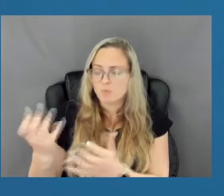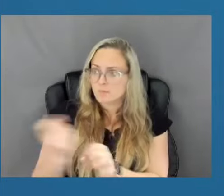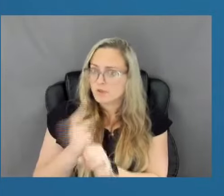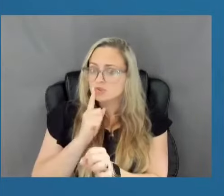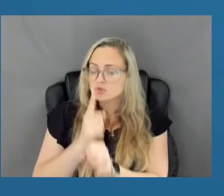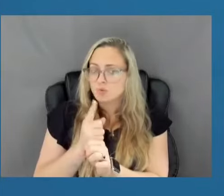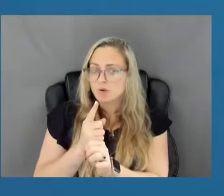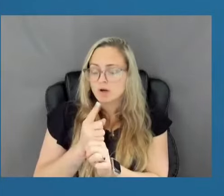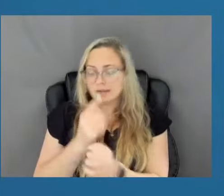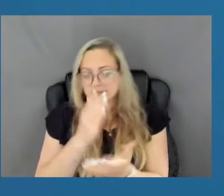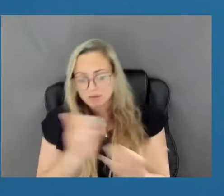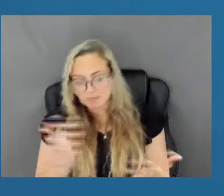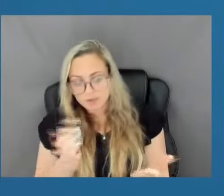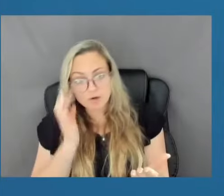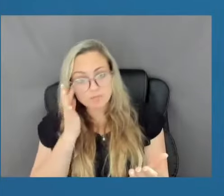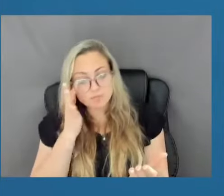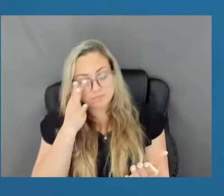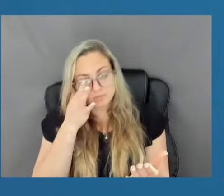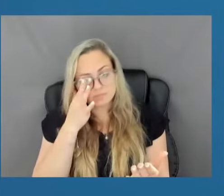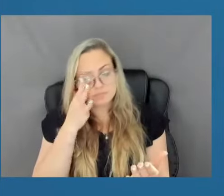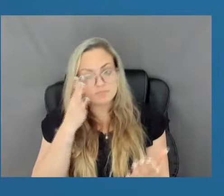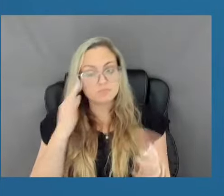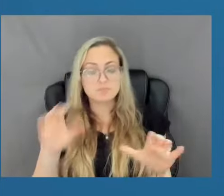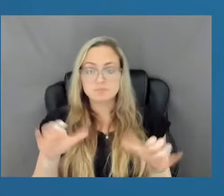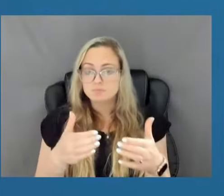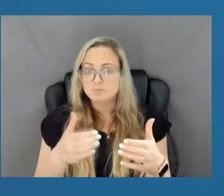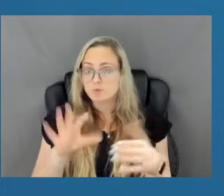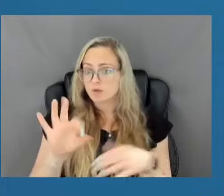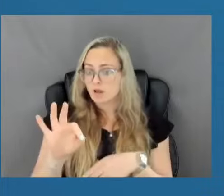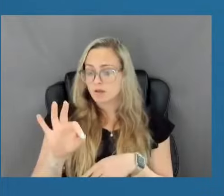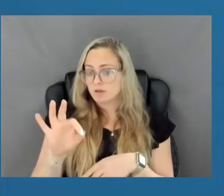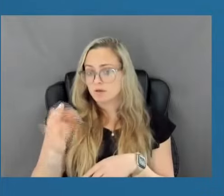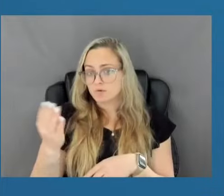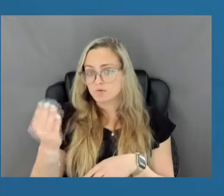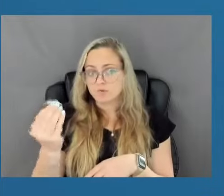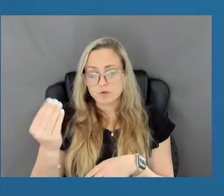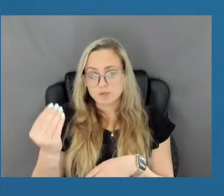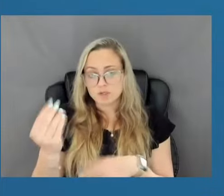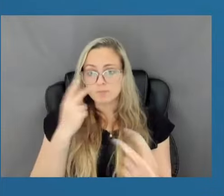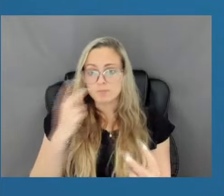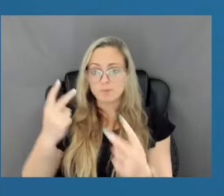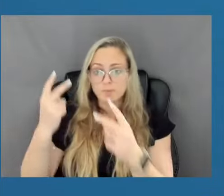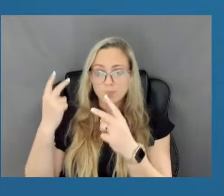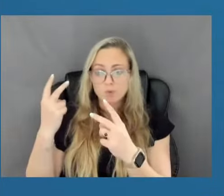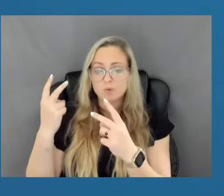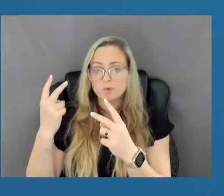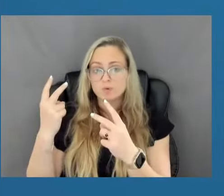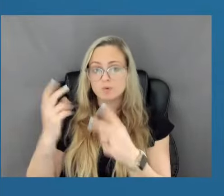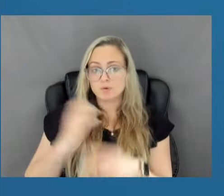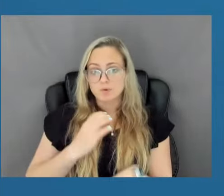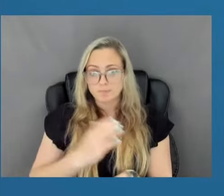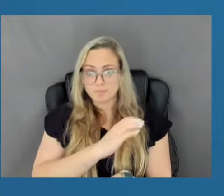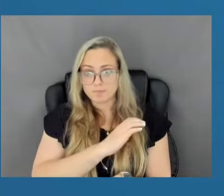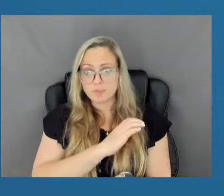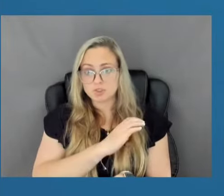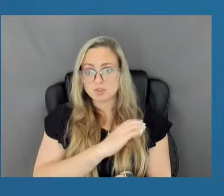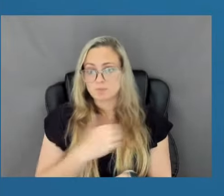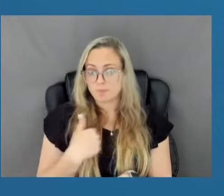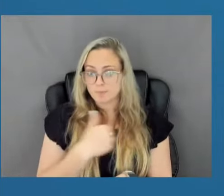stopped by, gathered with the 9/14 Memorial Commission members who are working so hard so